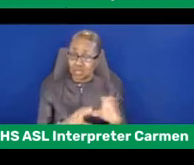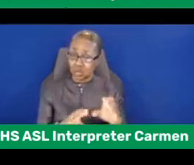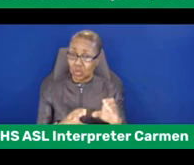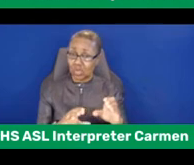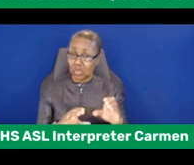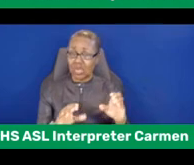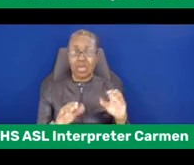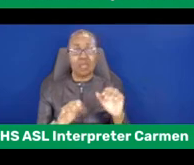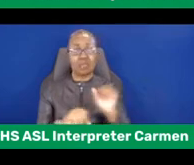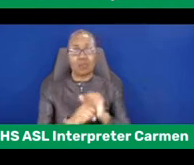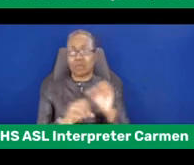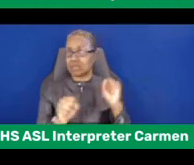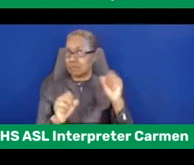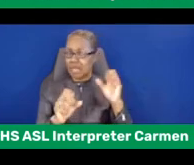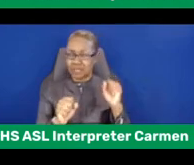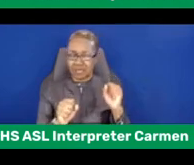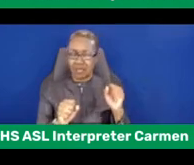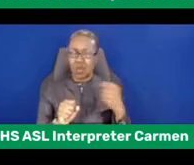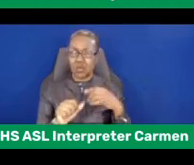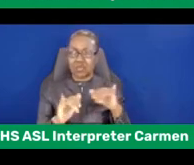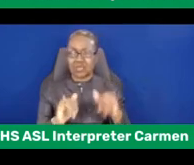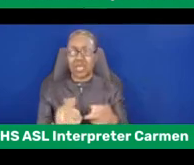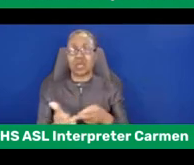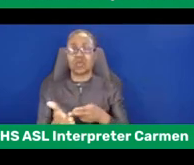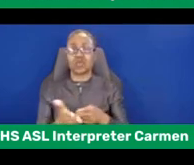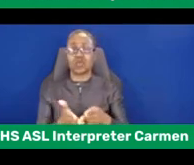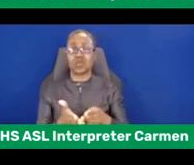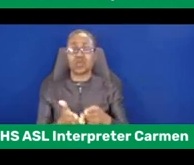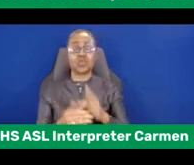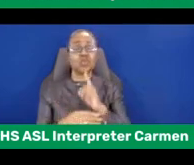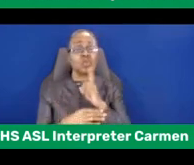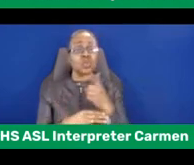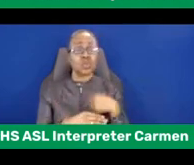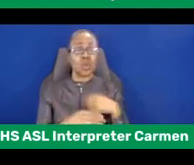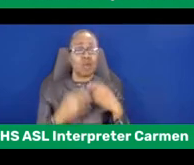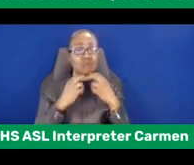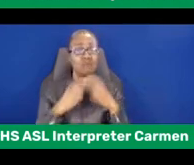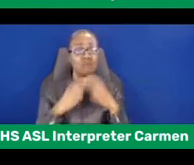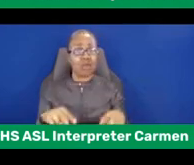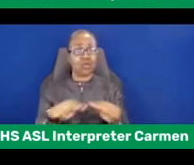said, is stay true to our values and our principles.